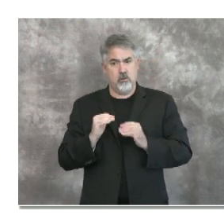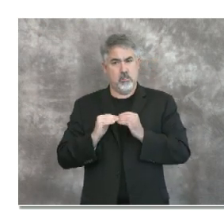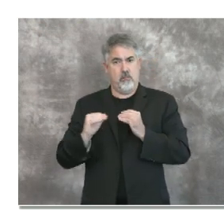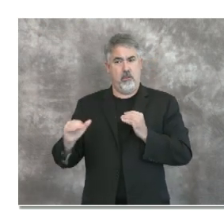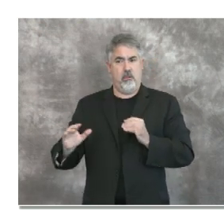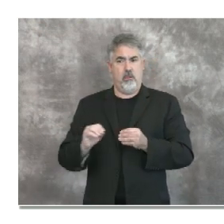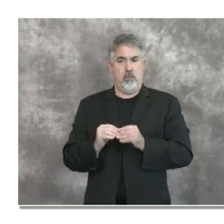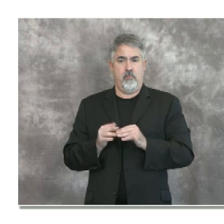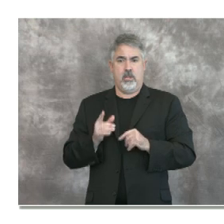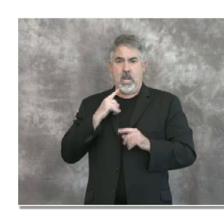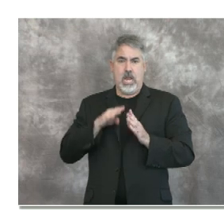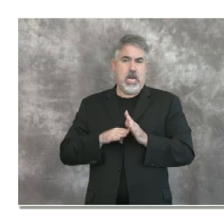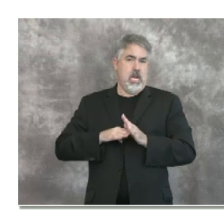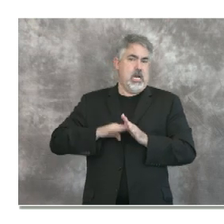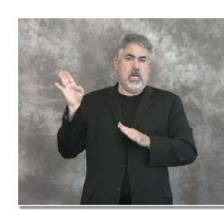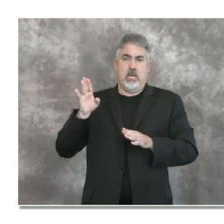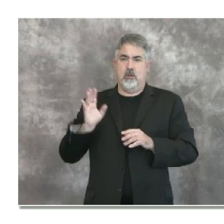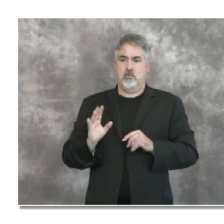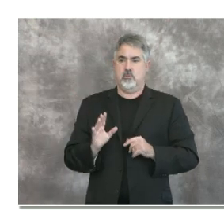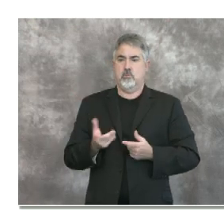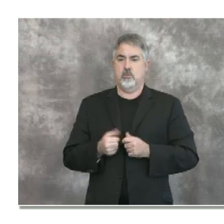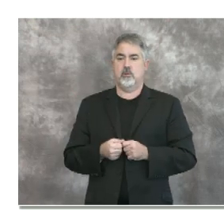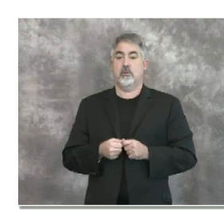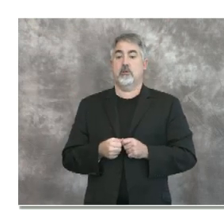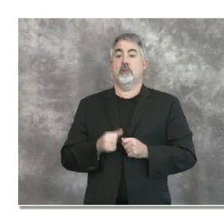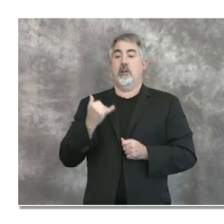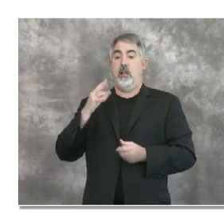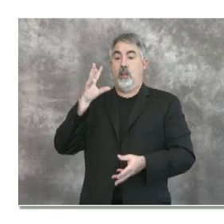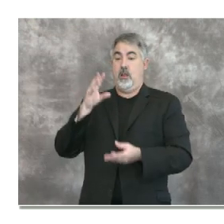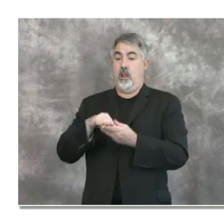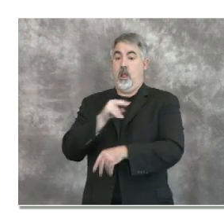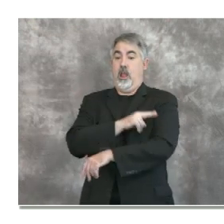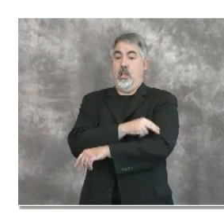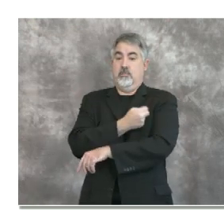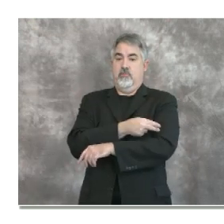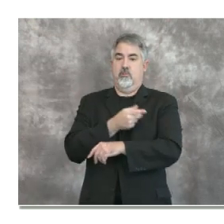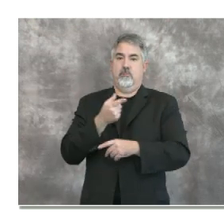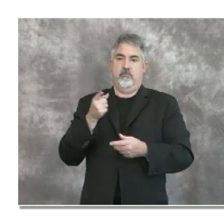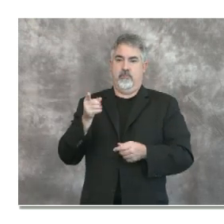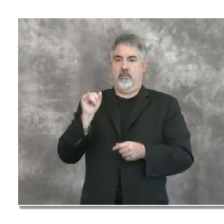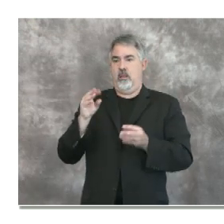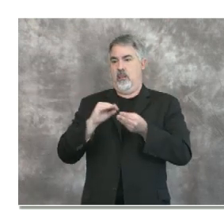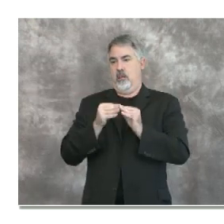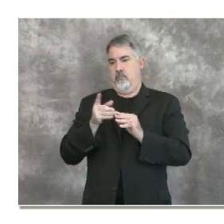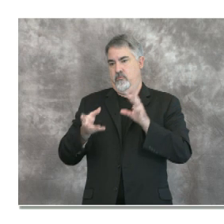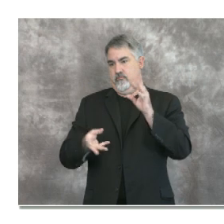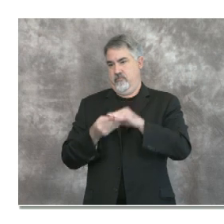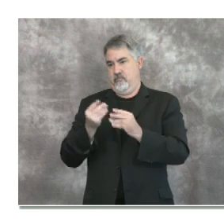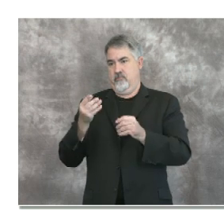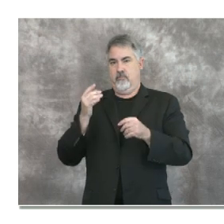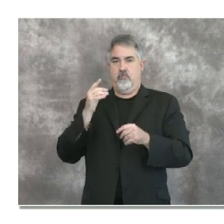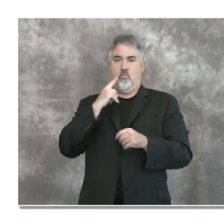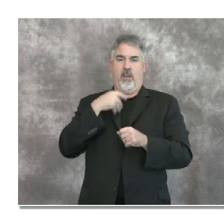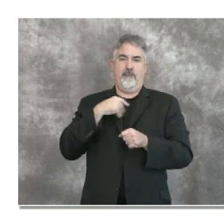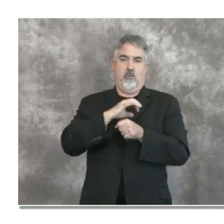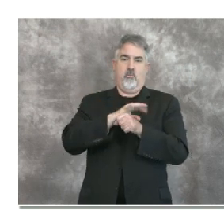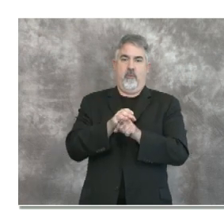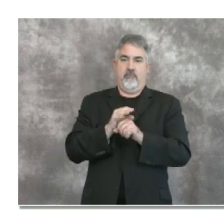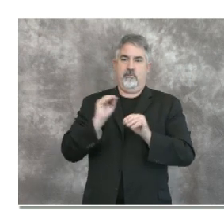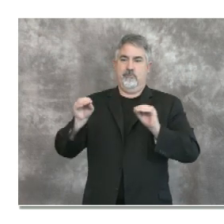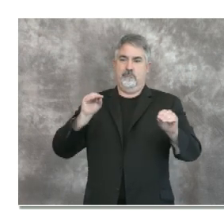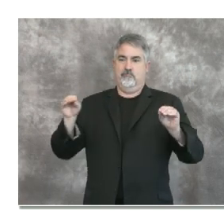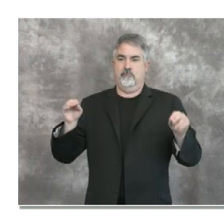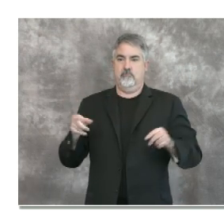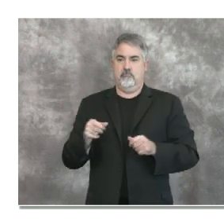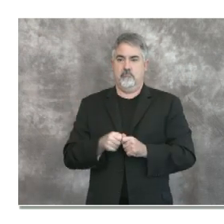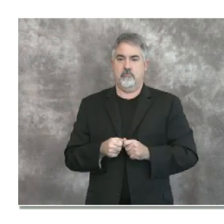stable, certainly for the past few weeks. And then you can see the total number of hospitalizations Again, we had a peak at the beginning of April. We have come